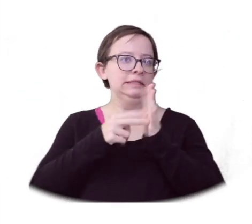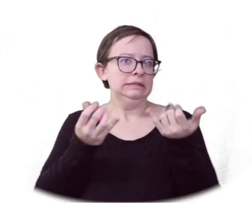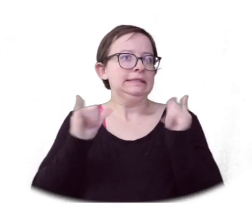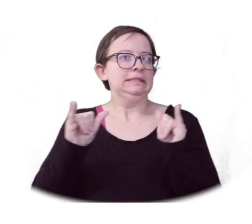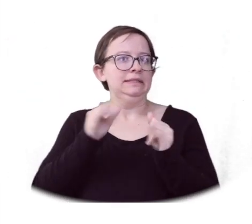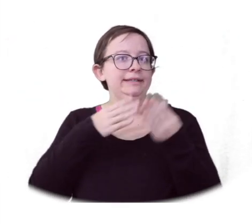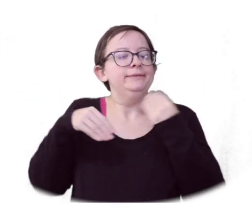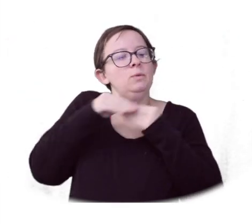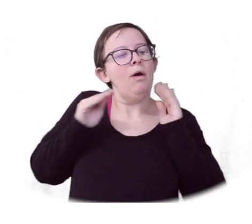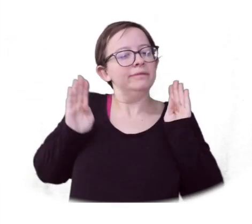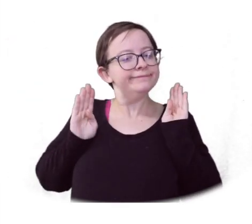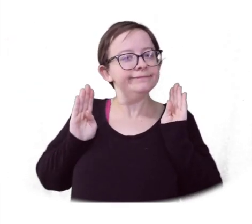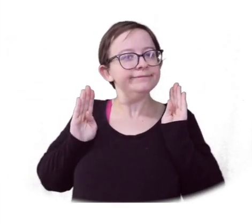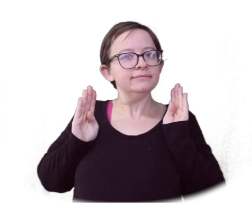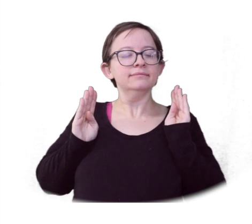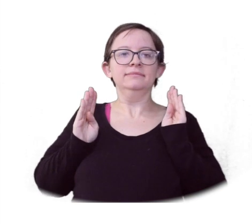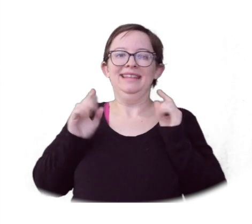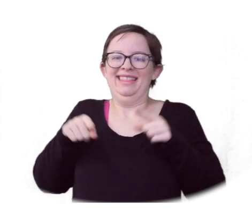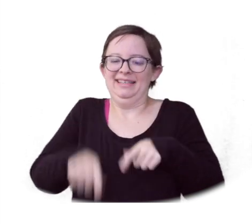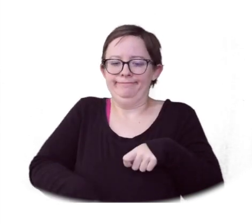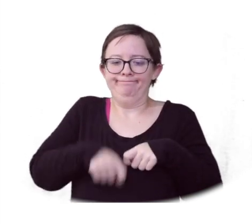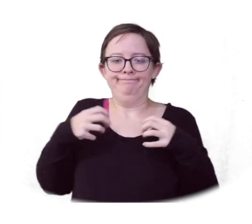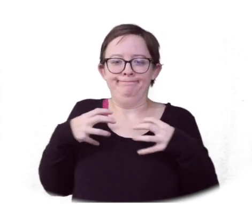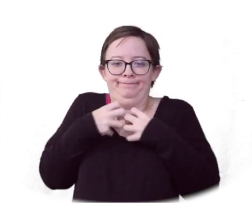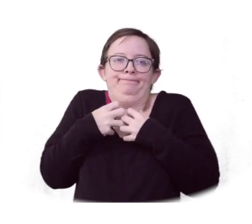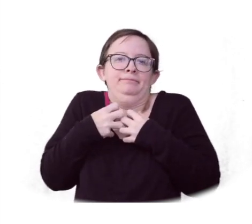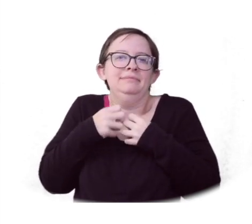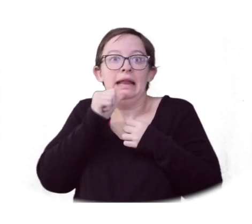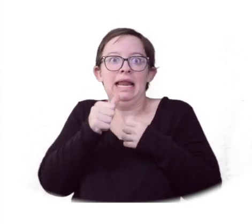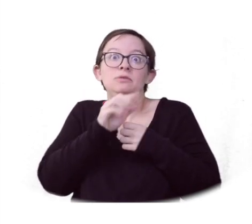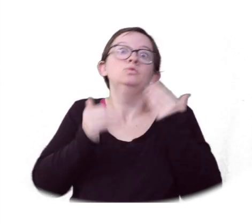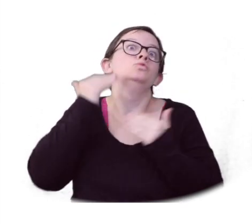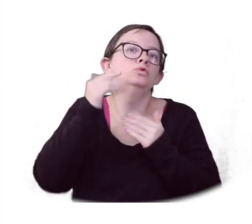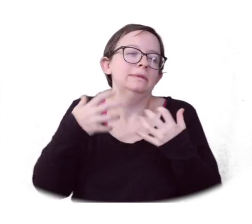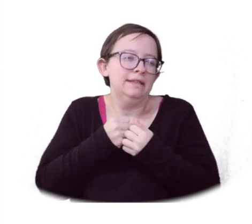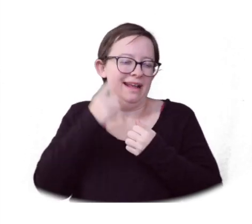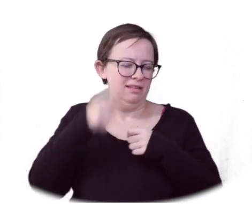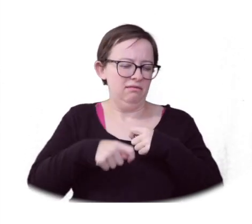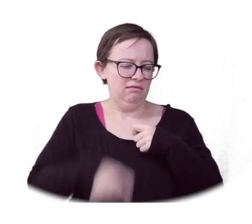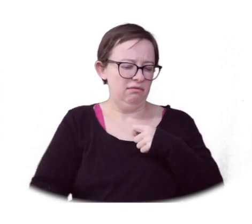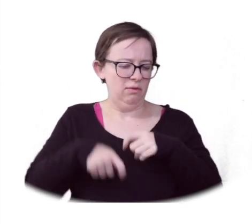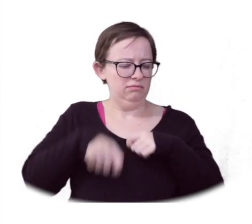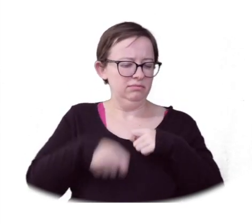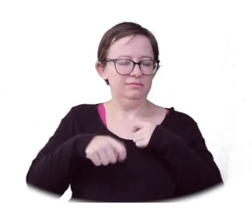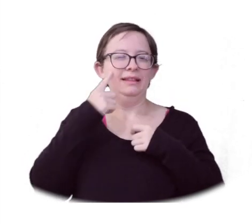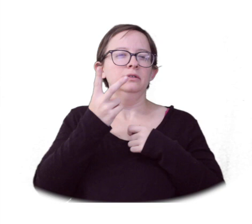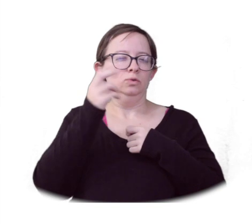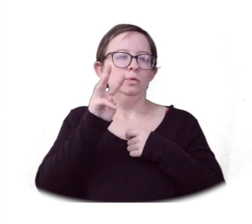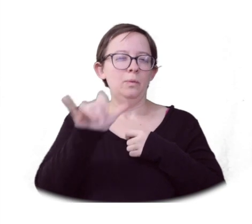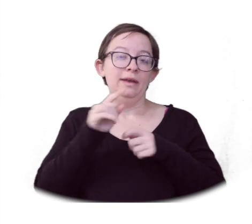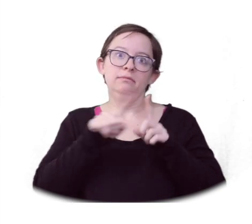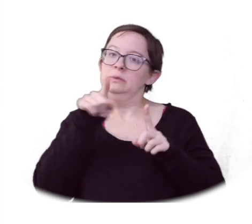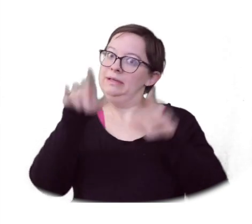swaddle. They're still swaddled in. This fits around them really tightly, but not too tight. I think it has a two-way zipper if I remember